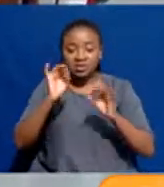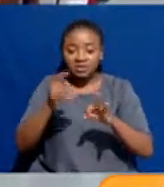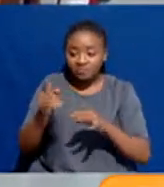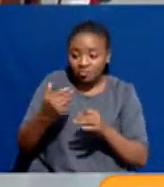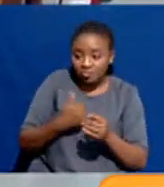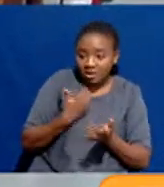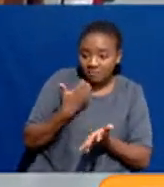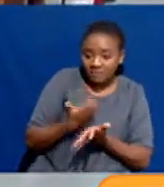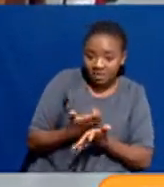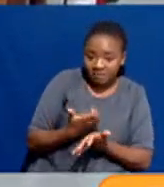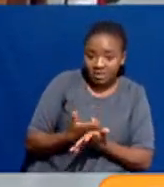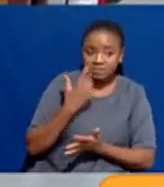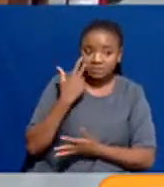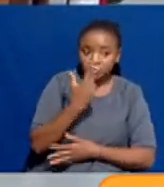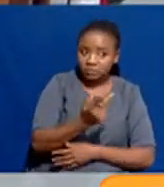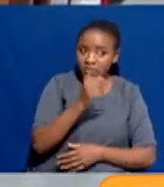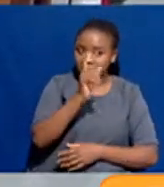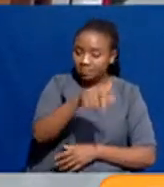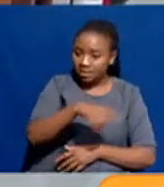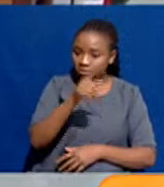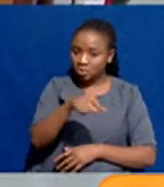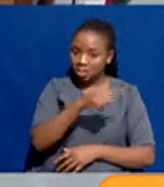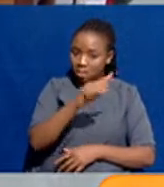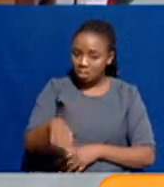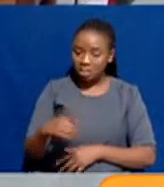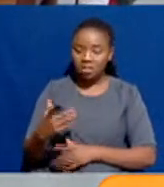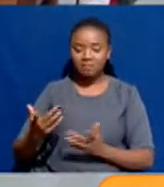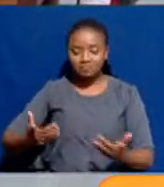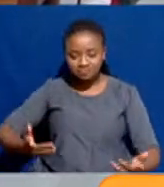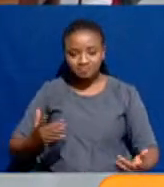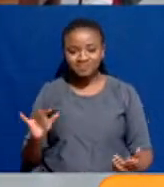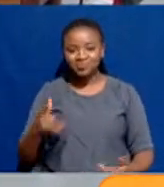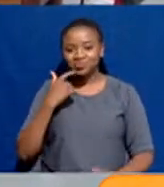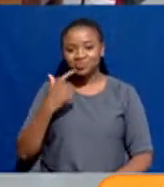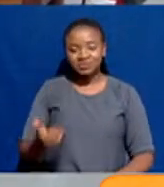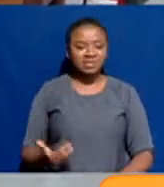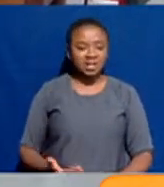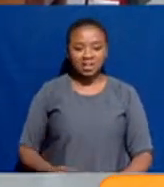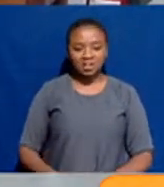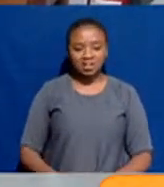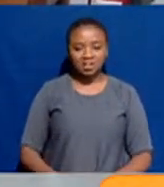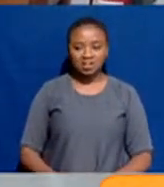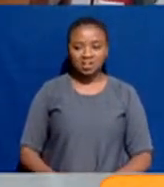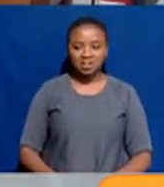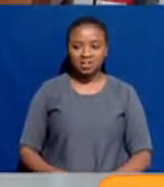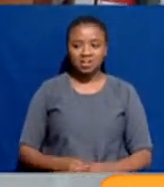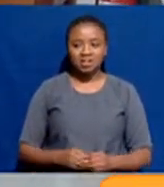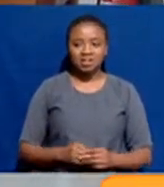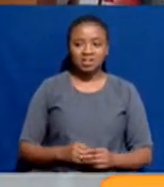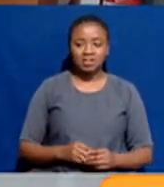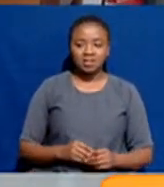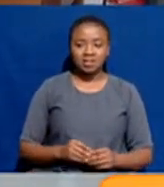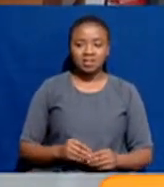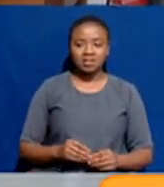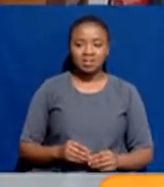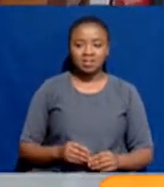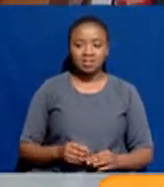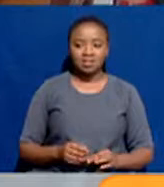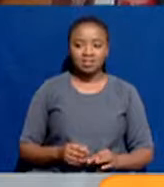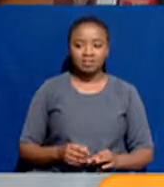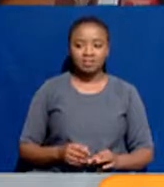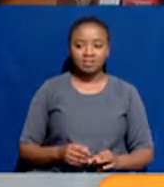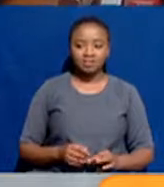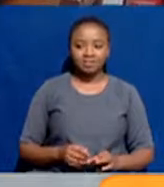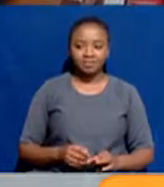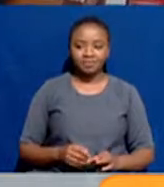of wrongdoing, yeah. you basically go to the... But the problem is the... Hmm? I mean, you can talk about like that because he's